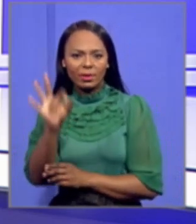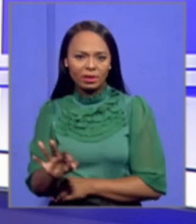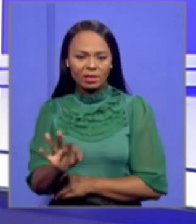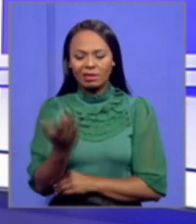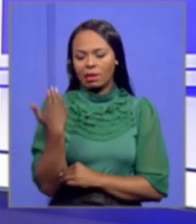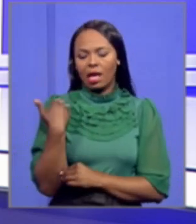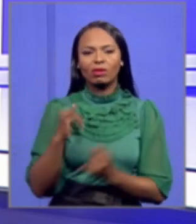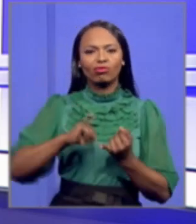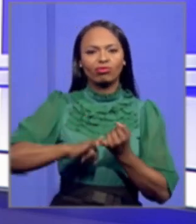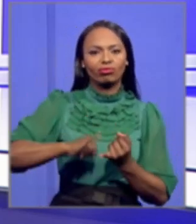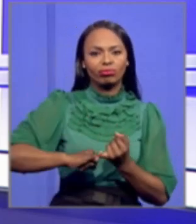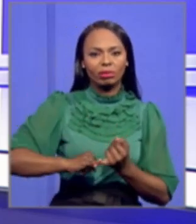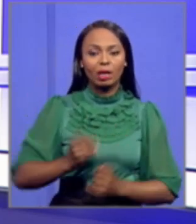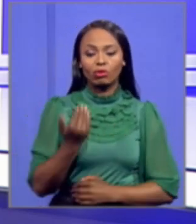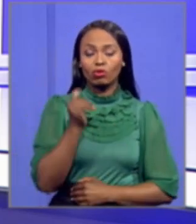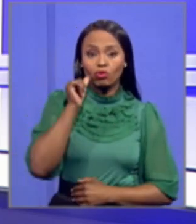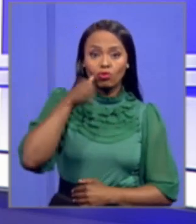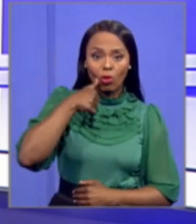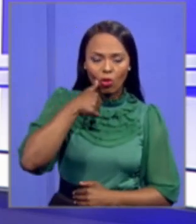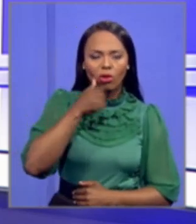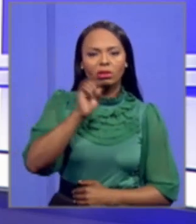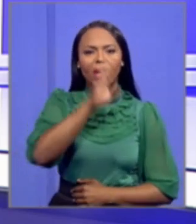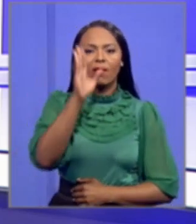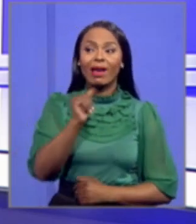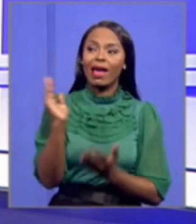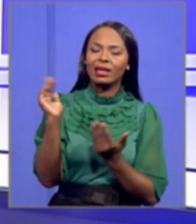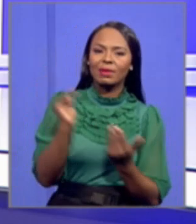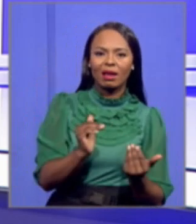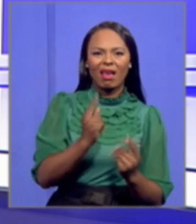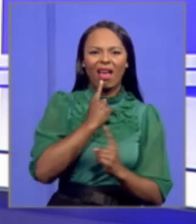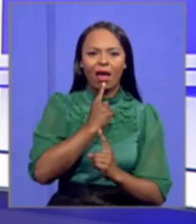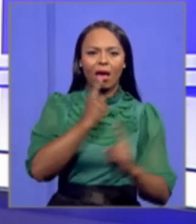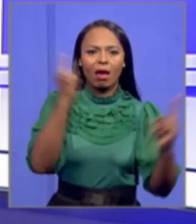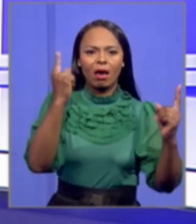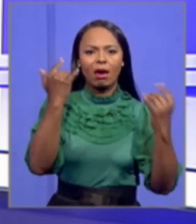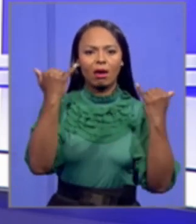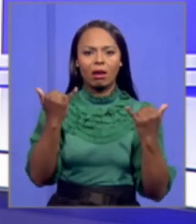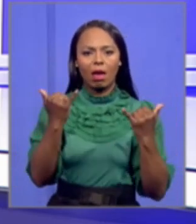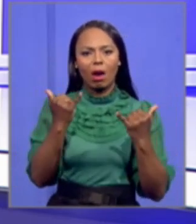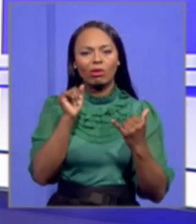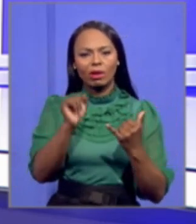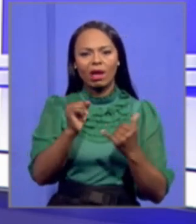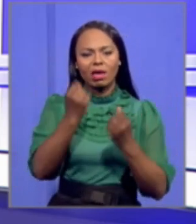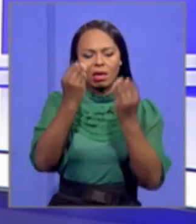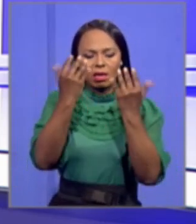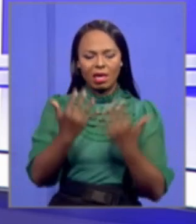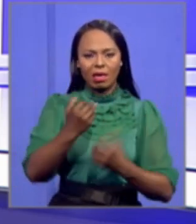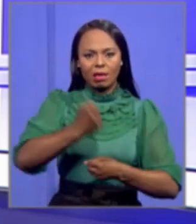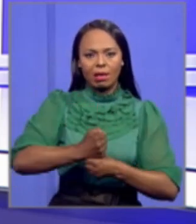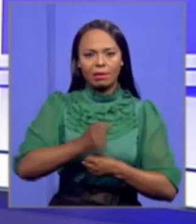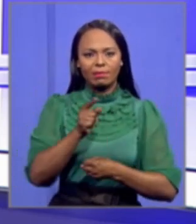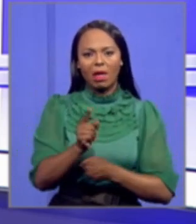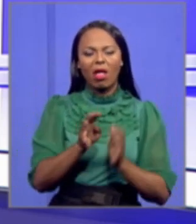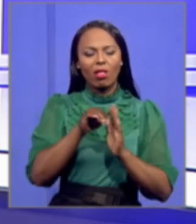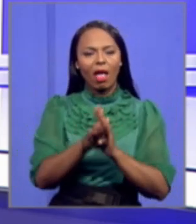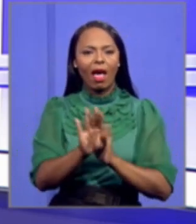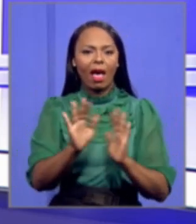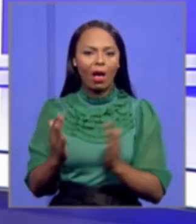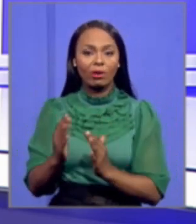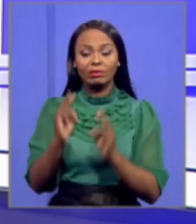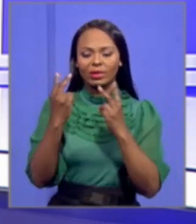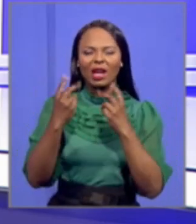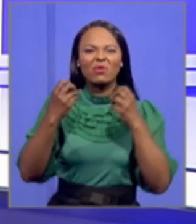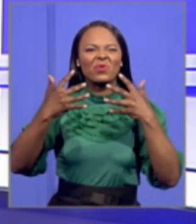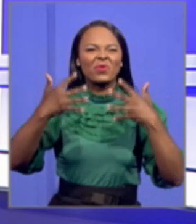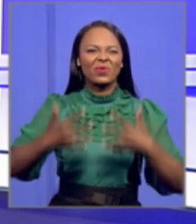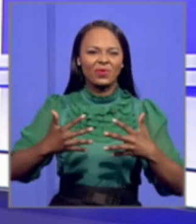Lwetse. Hosane Maafrika Borwa a lebelletse phatlalatso ya ho qetela ya selemo ya sekgahla sa tswala. Jwale ha re boneng hore mebaraka e